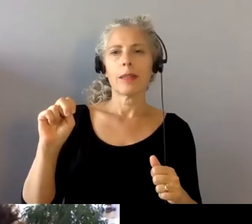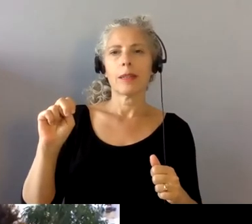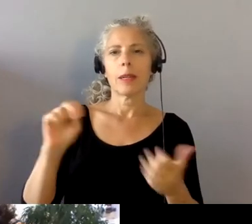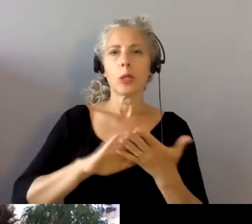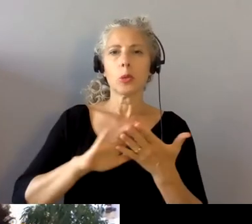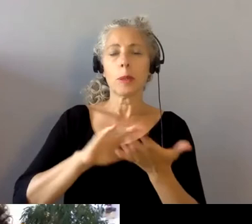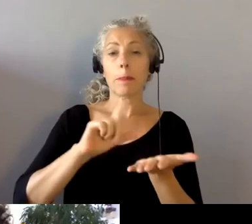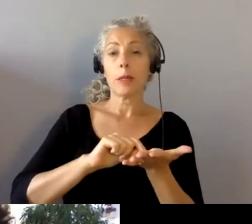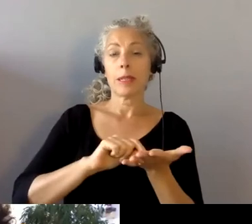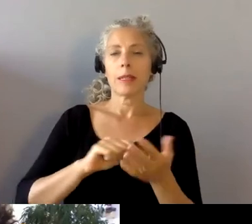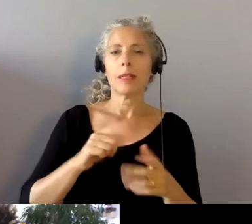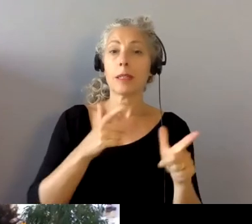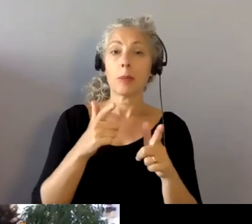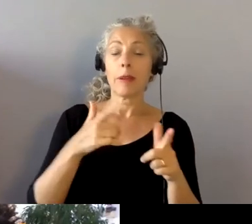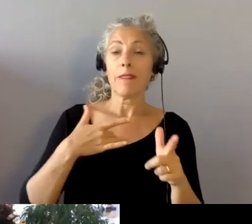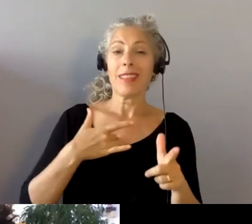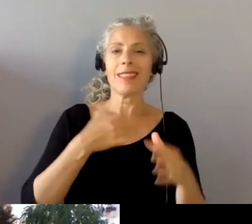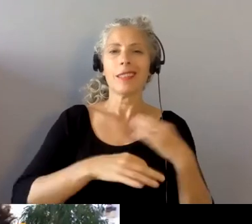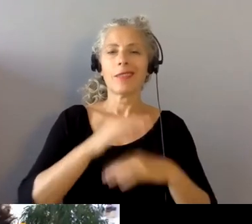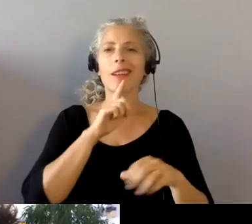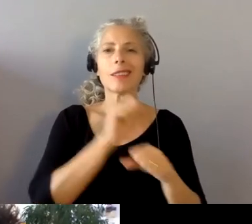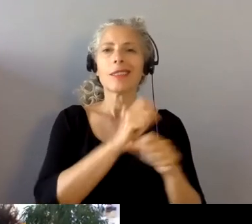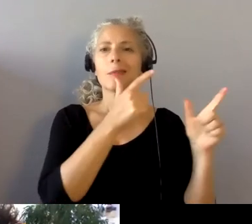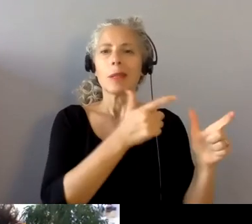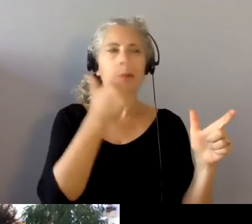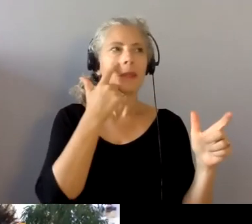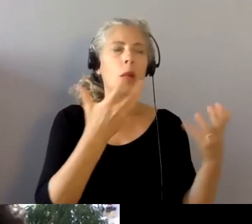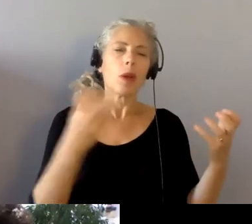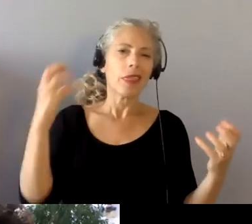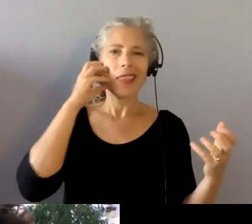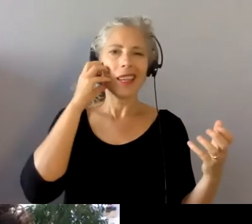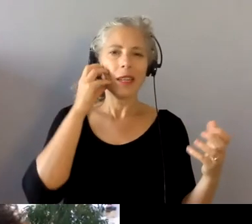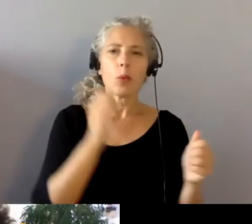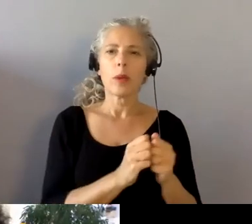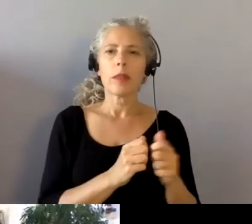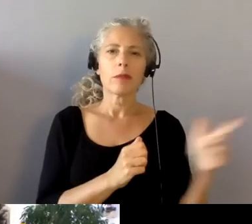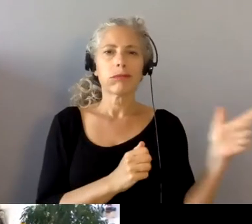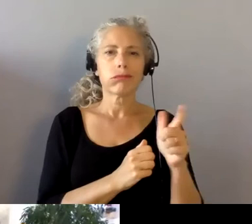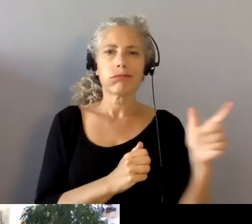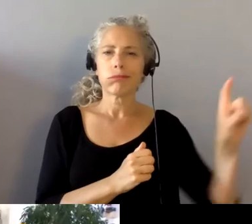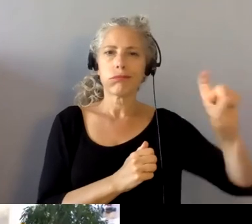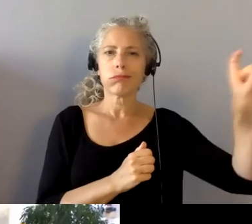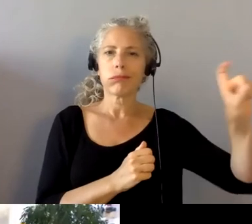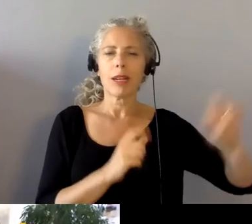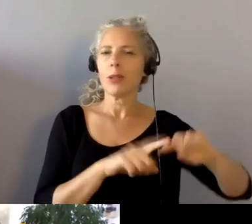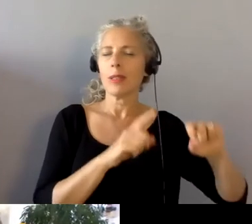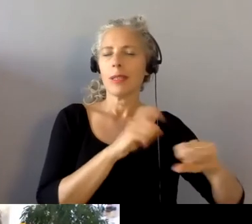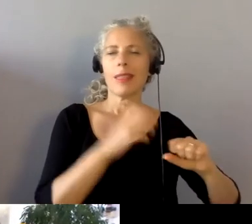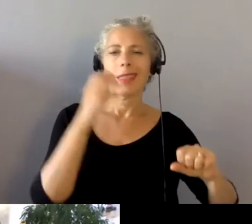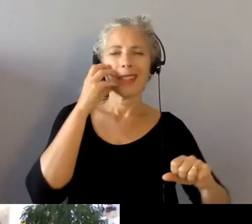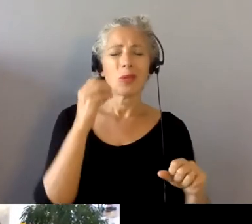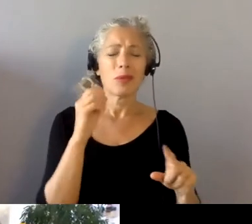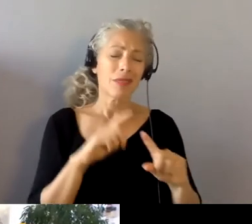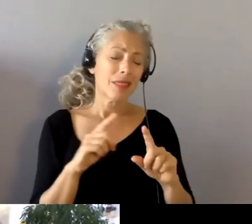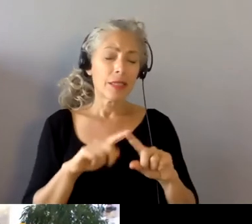a sprayed feeling rather than actually just spraying it because I couldn't get it as thick as I wanted it with the aerosol. So it's just all of these ways of thinking